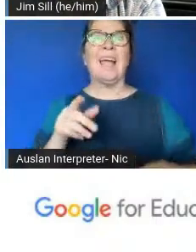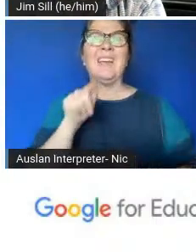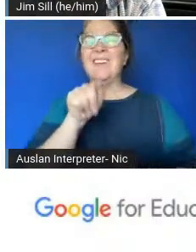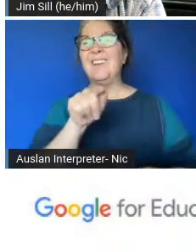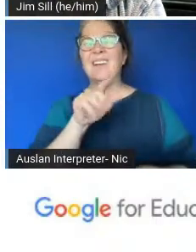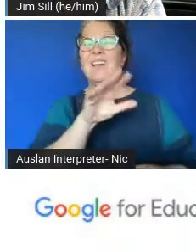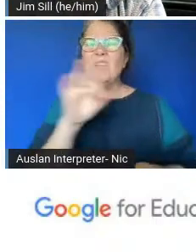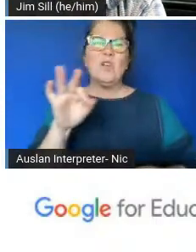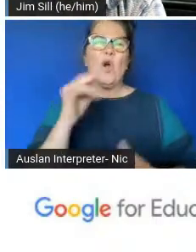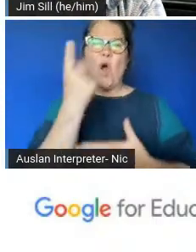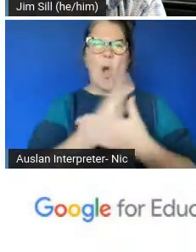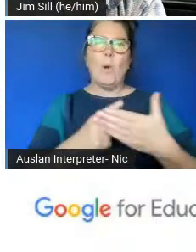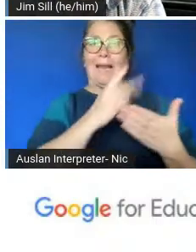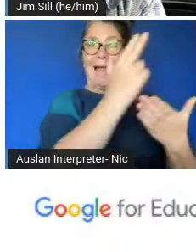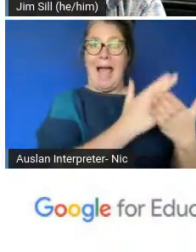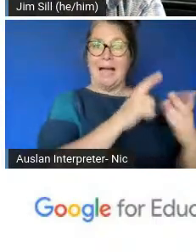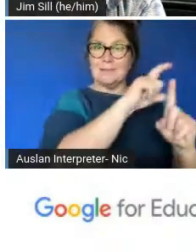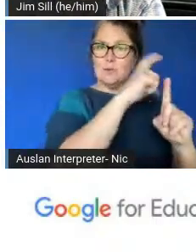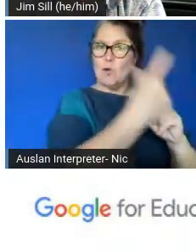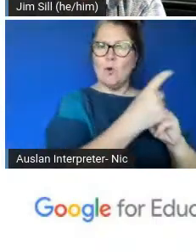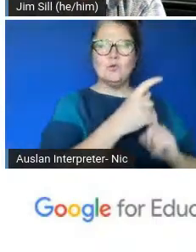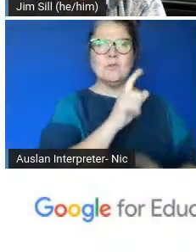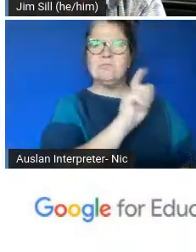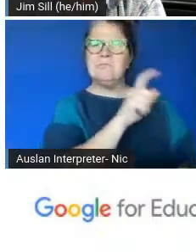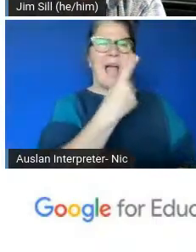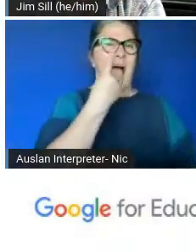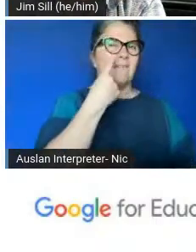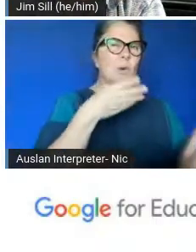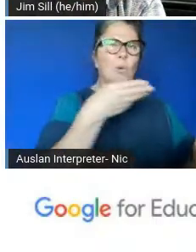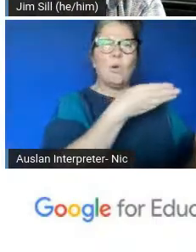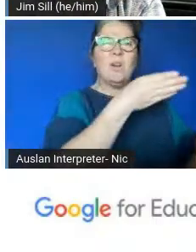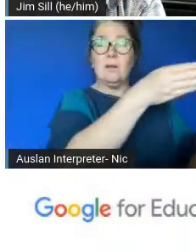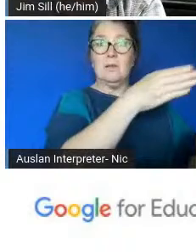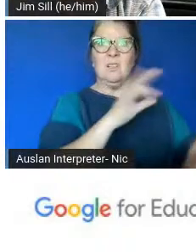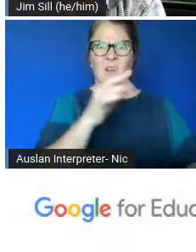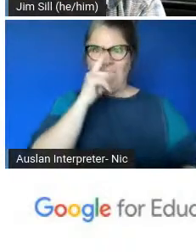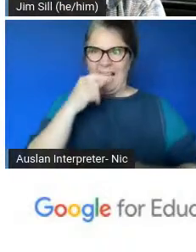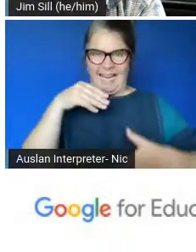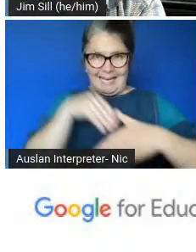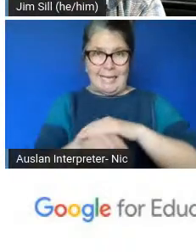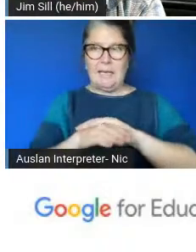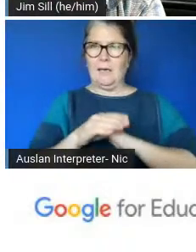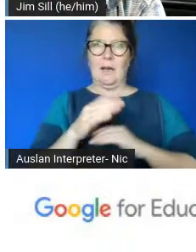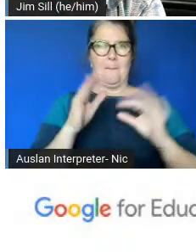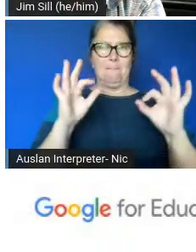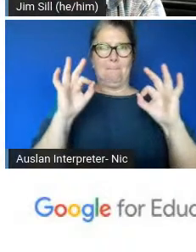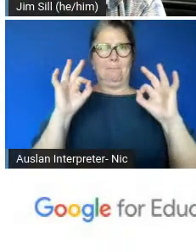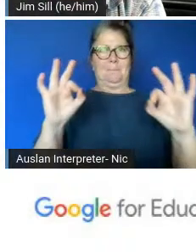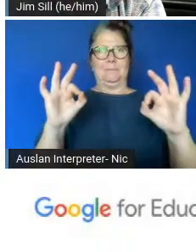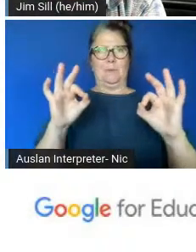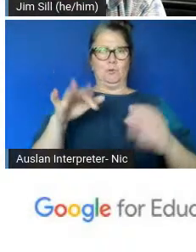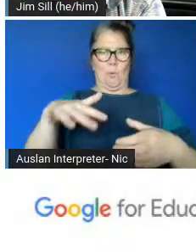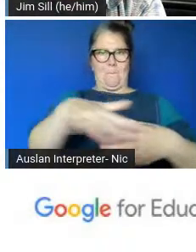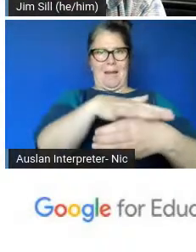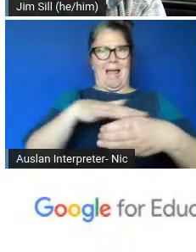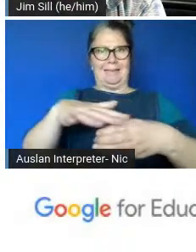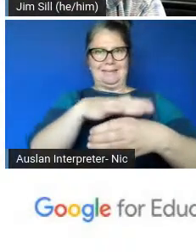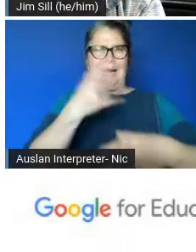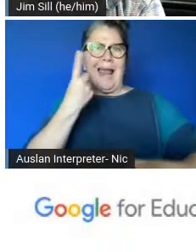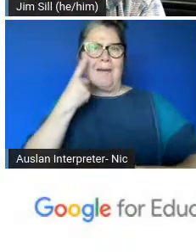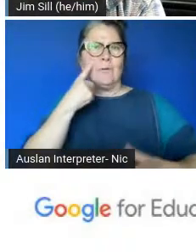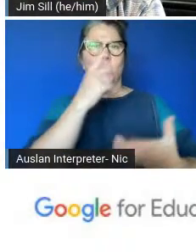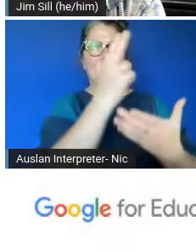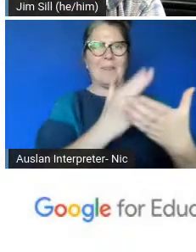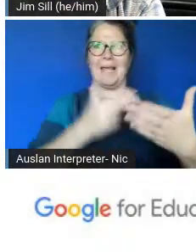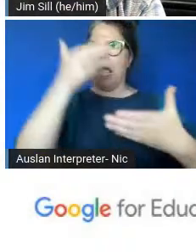navigating that, you could easily just walk around a place of interest and then navigate some of that art. And this is just Google Maps,